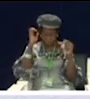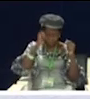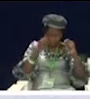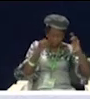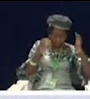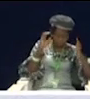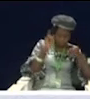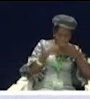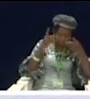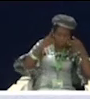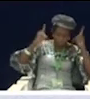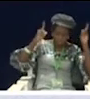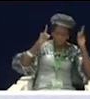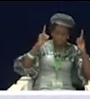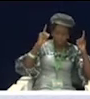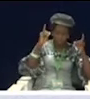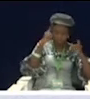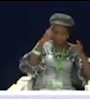to a decree for me